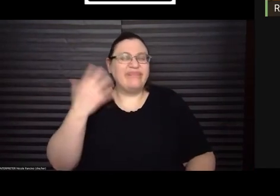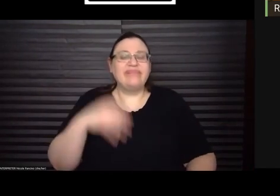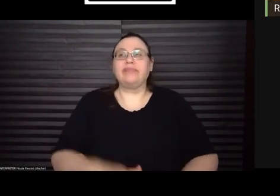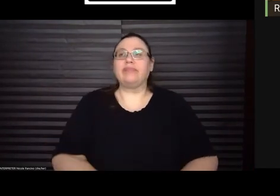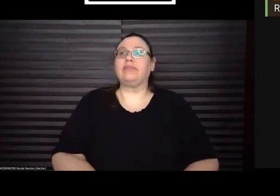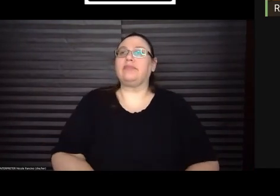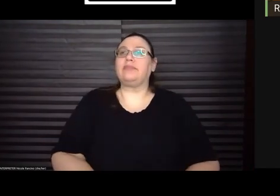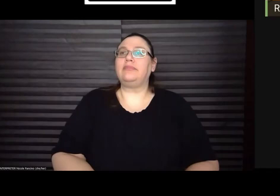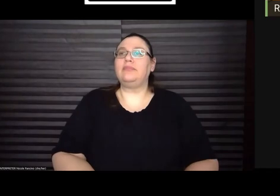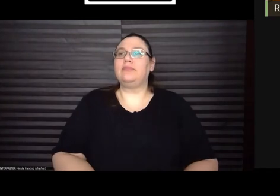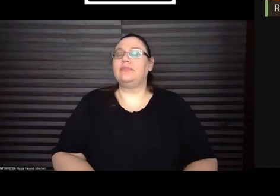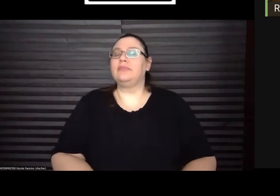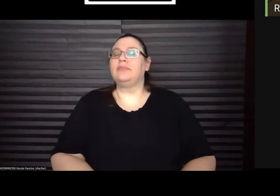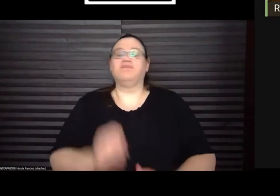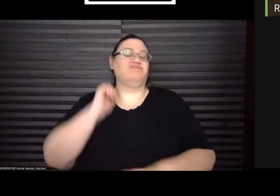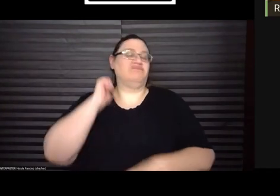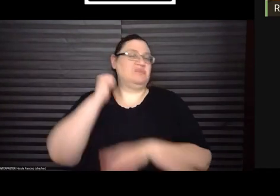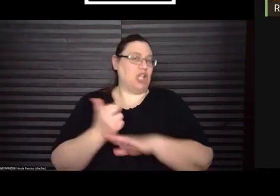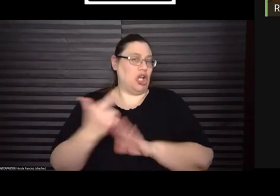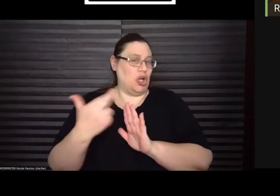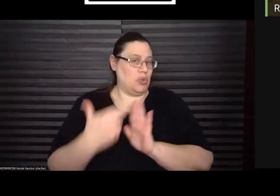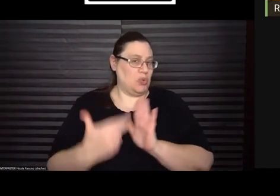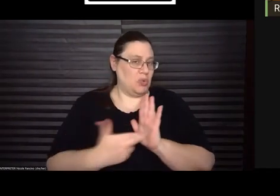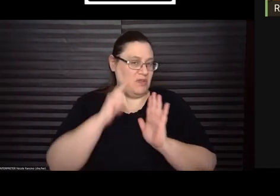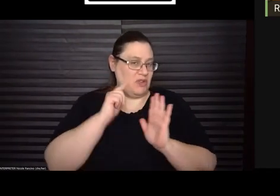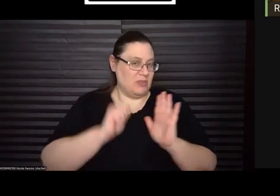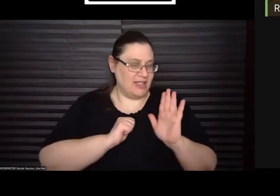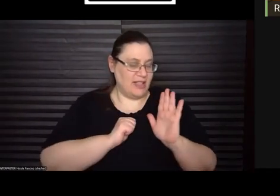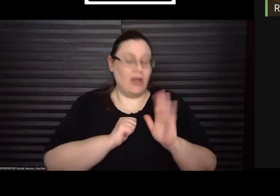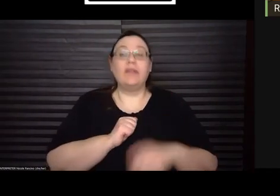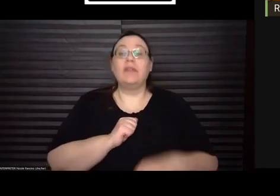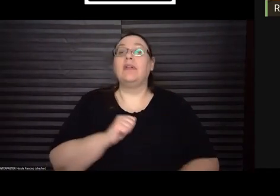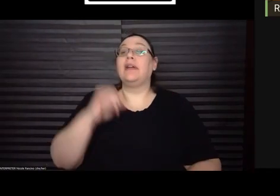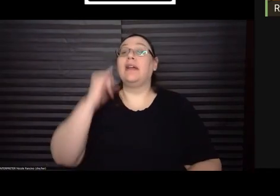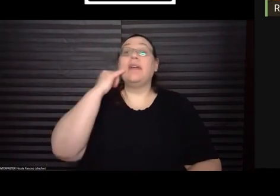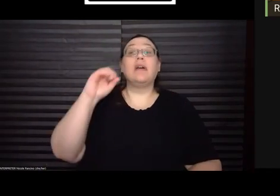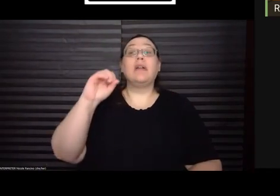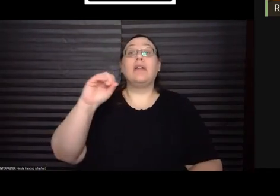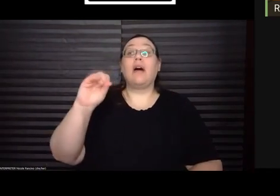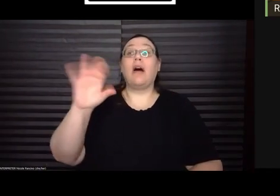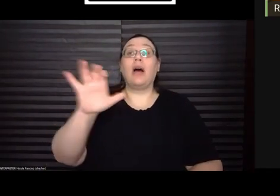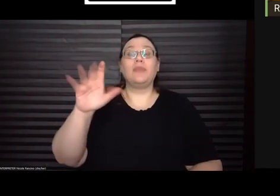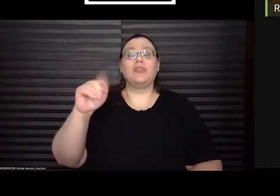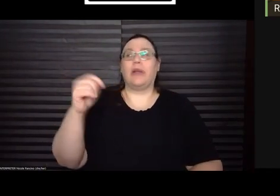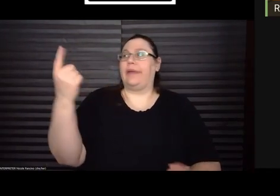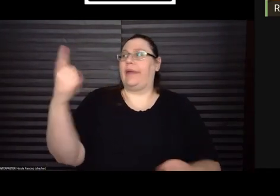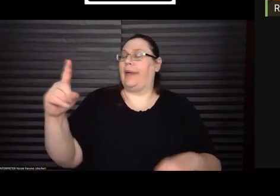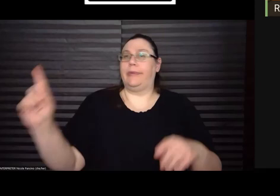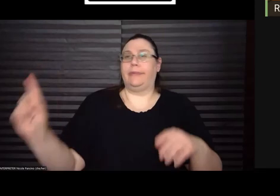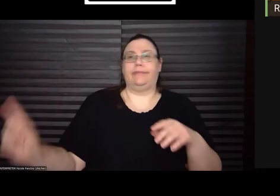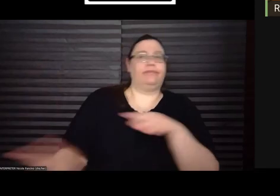that. And so I kind of made a rule for myself that when an object came